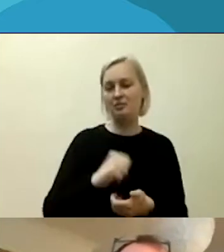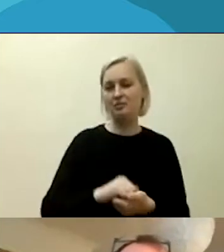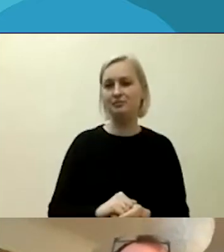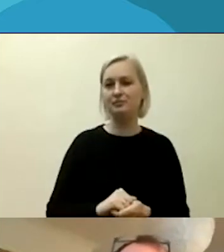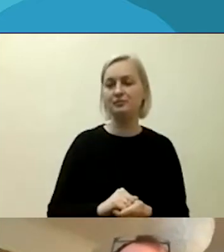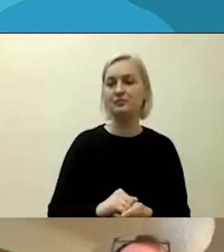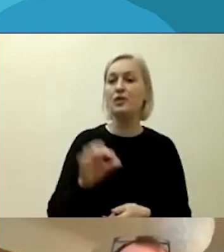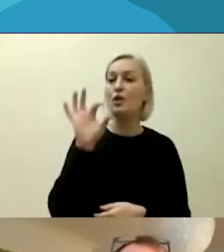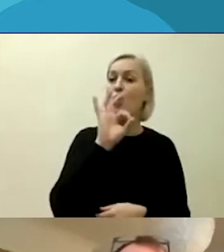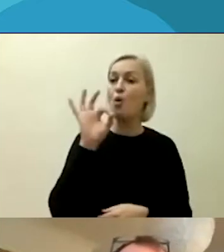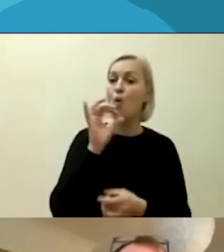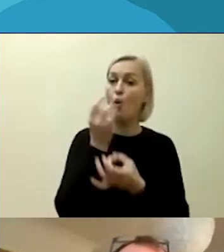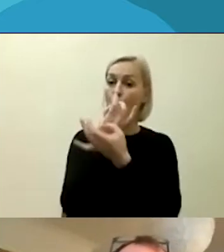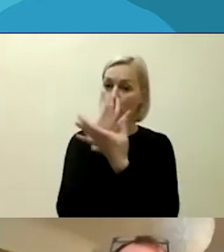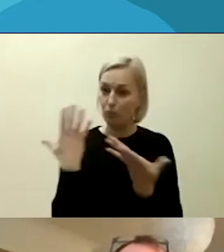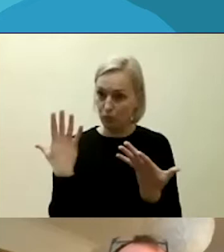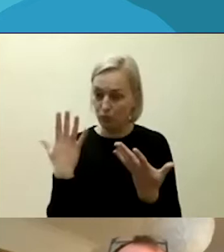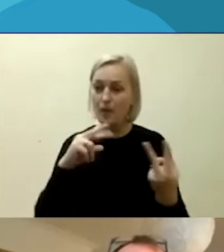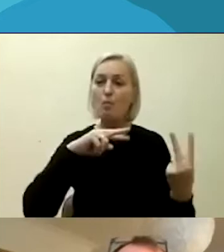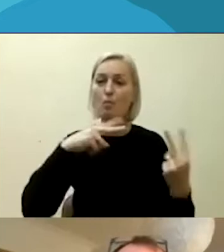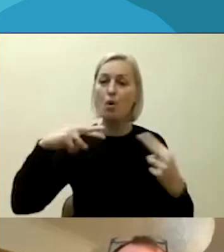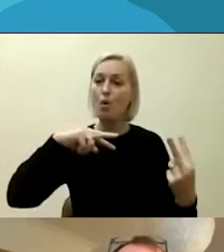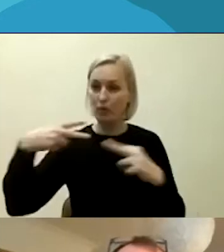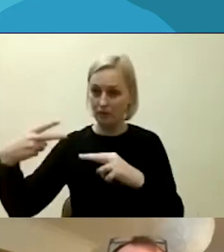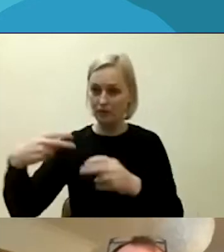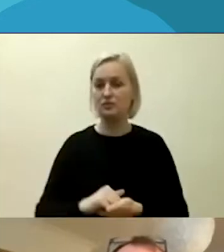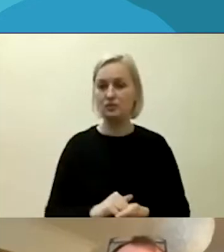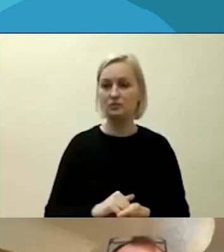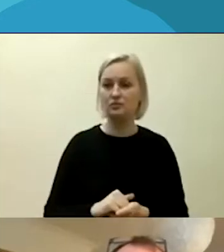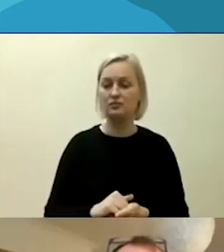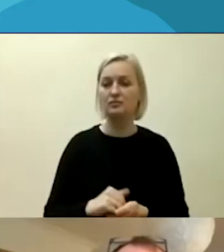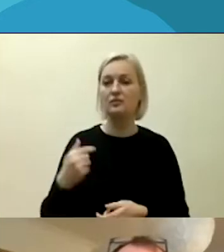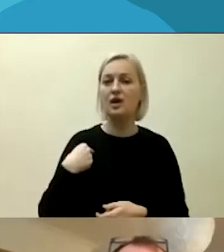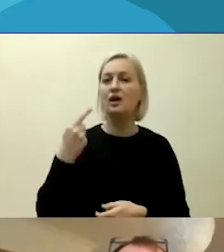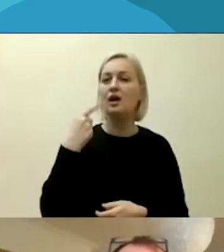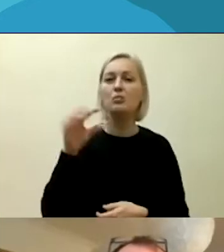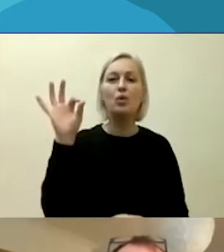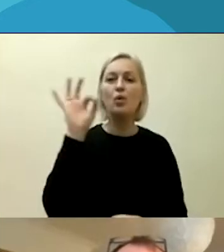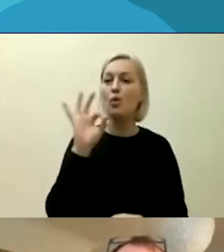making recording and responding to racism a normal thing. And again, I'll talk a little bit about that,